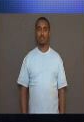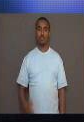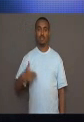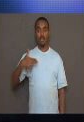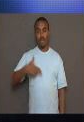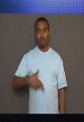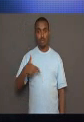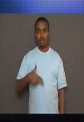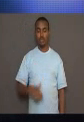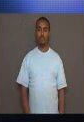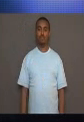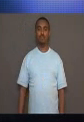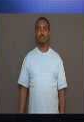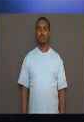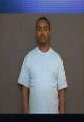Namibia,